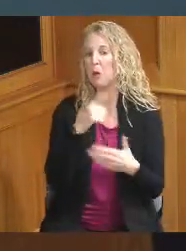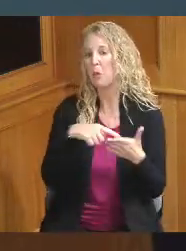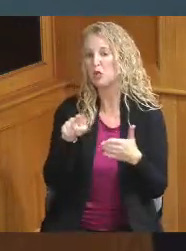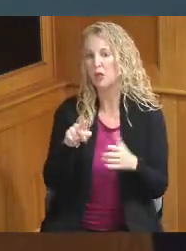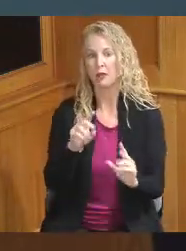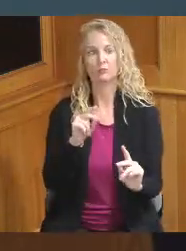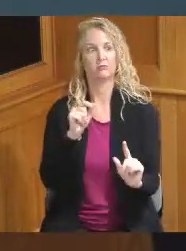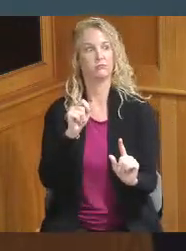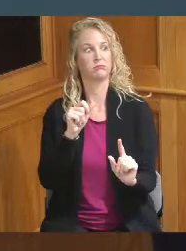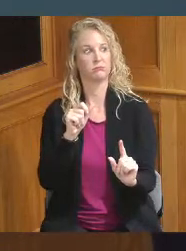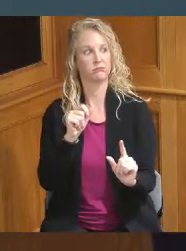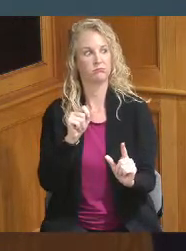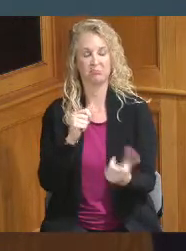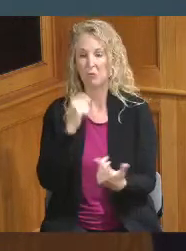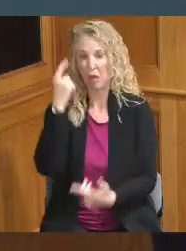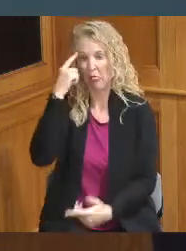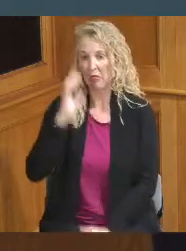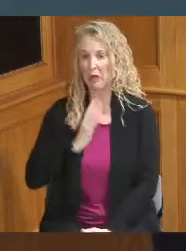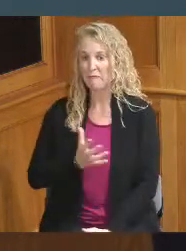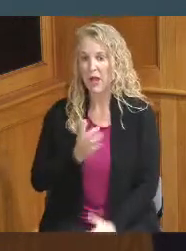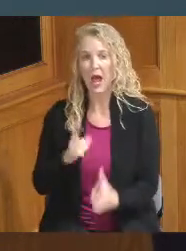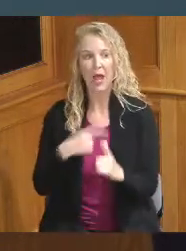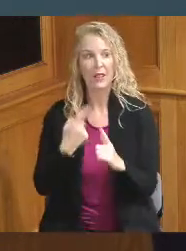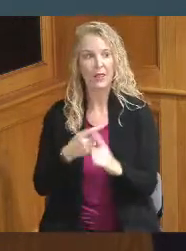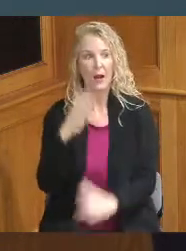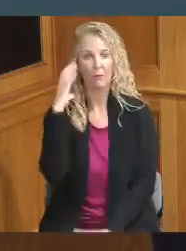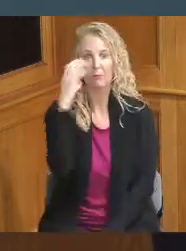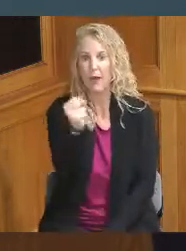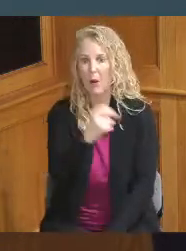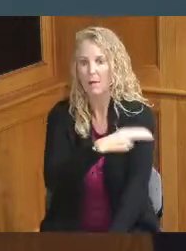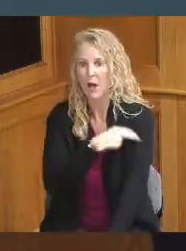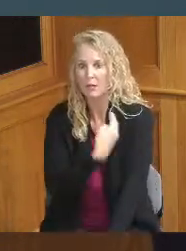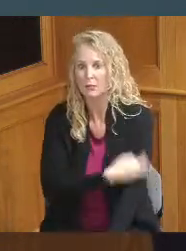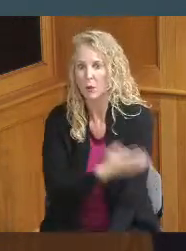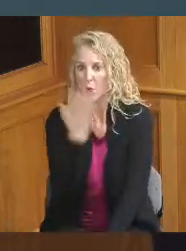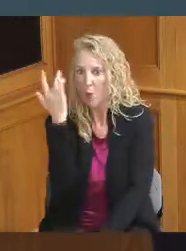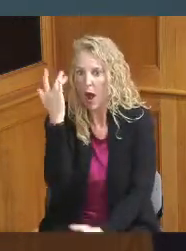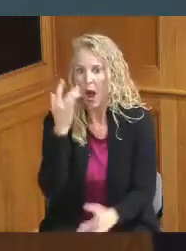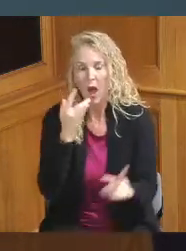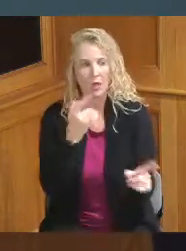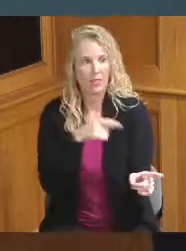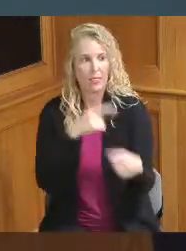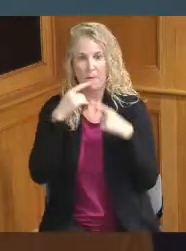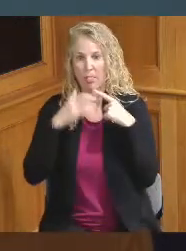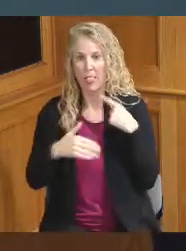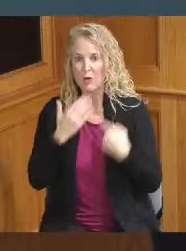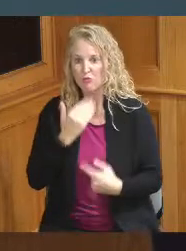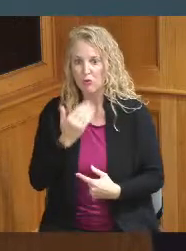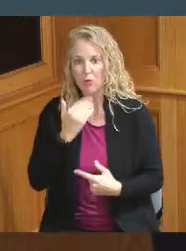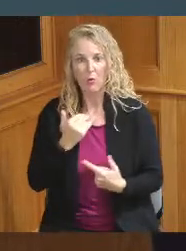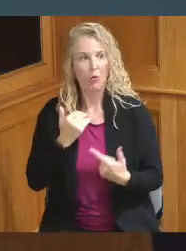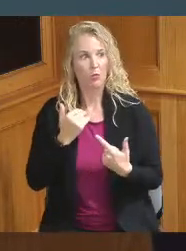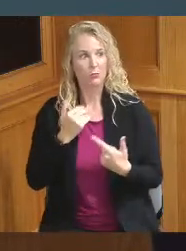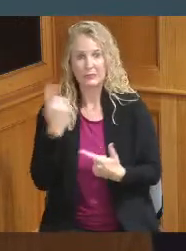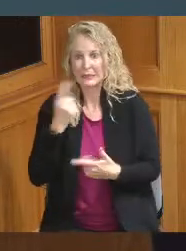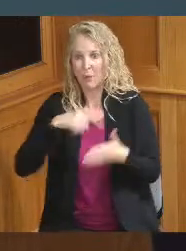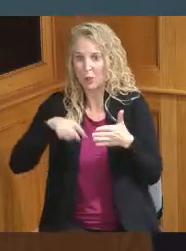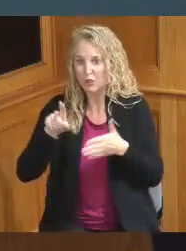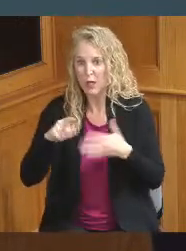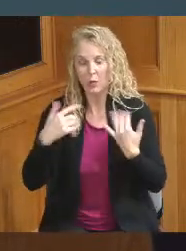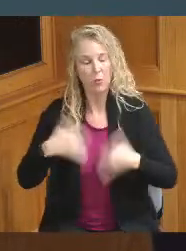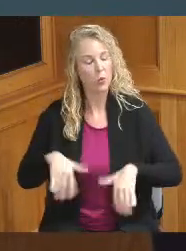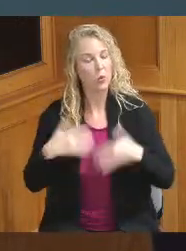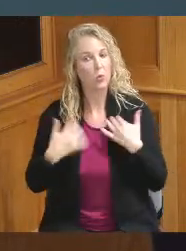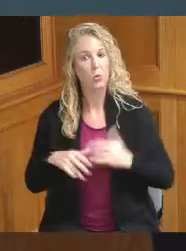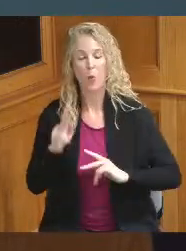You know, they didn't think anything was wrong and had to be rushed to the hospital because, you know, if they didn't check it, who knows what would have happened to them.